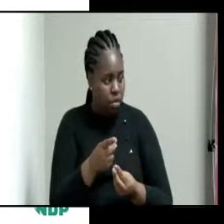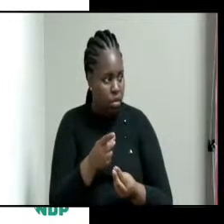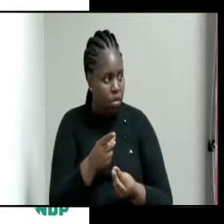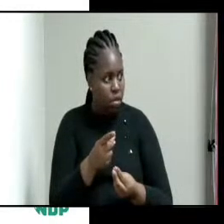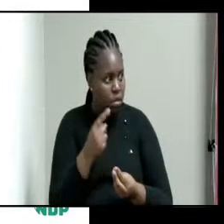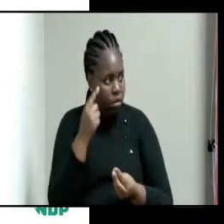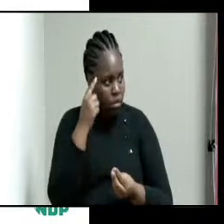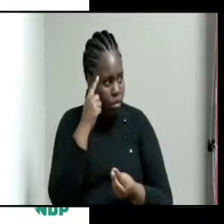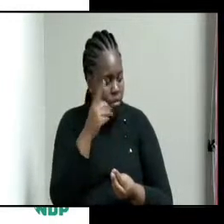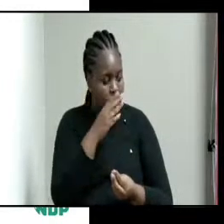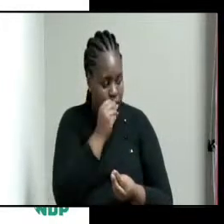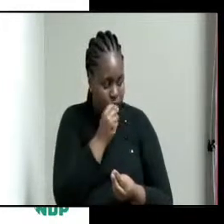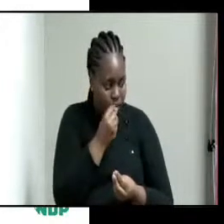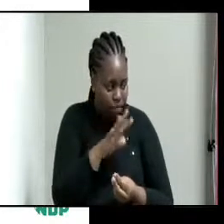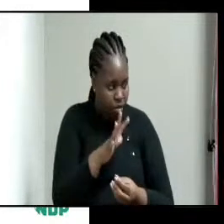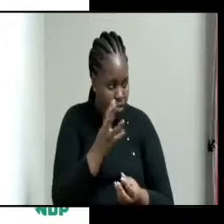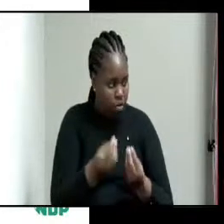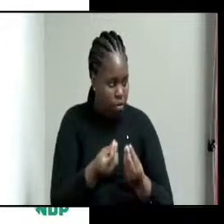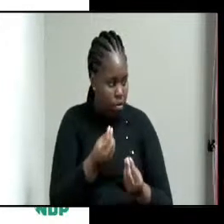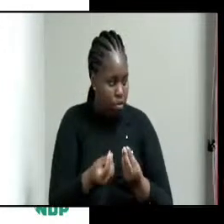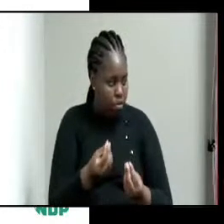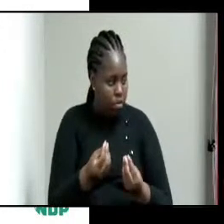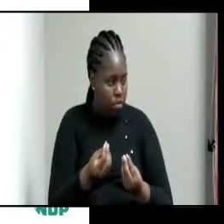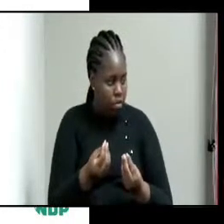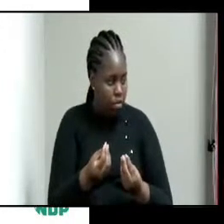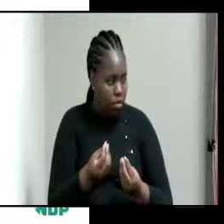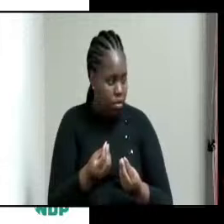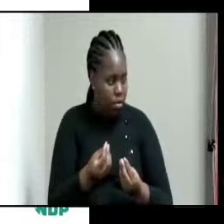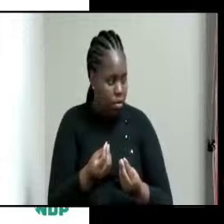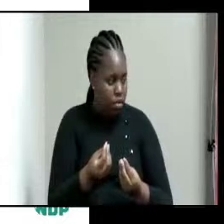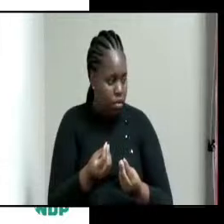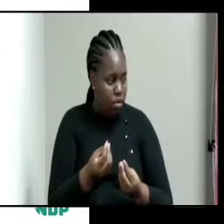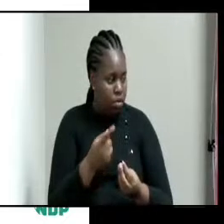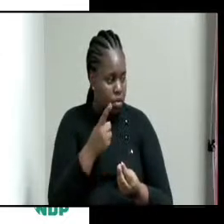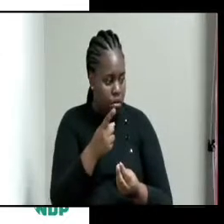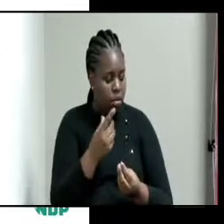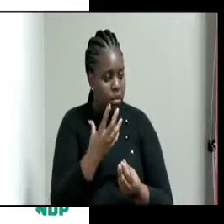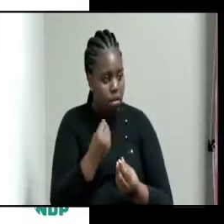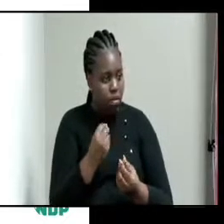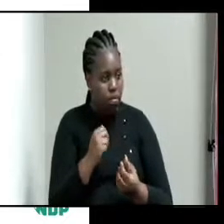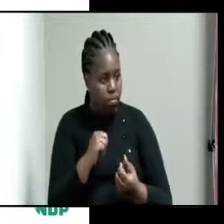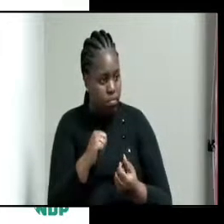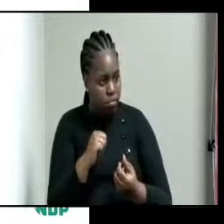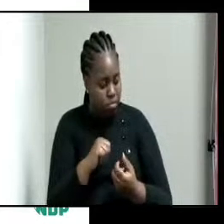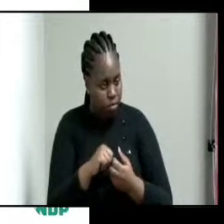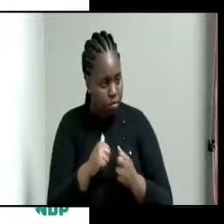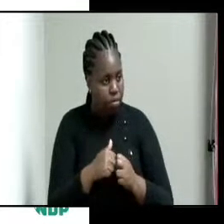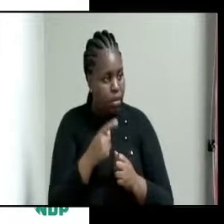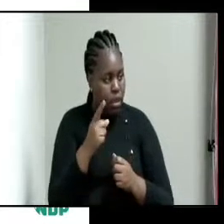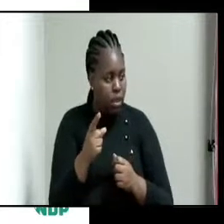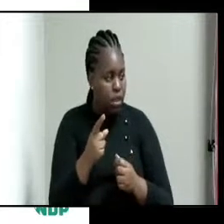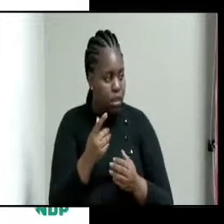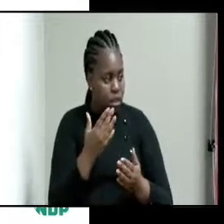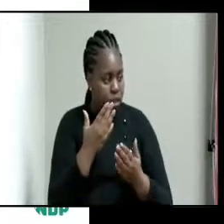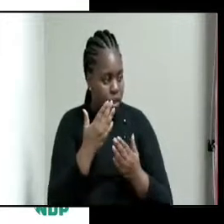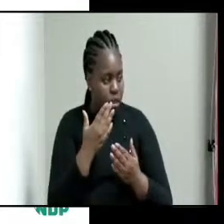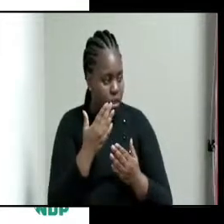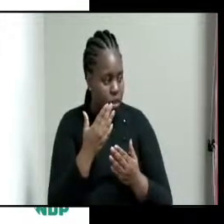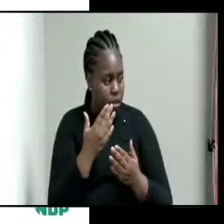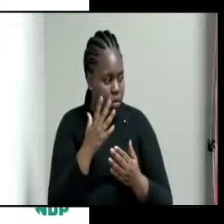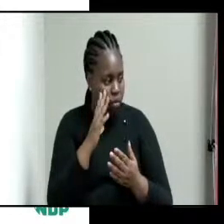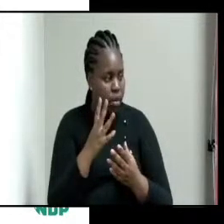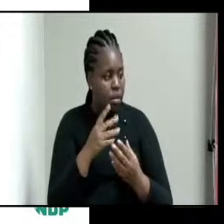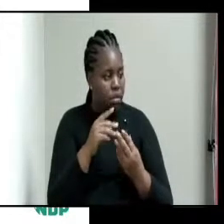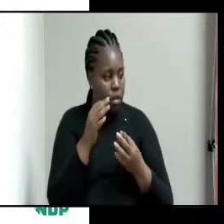Mr. Ndlovu indicated that children, by their nature, they are very vulnerable. So this study is going to take it even